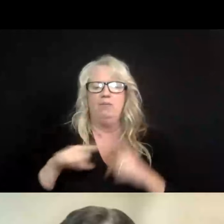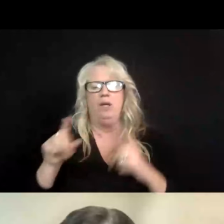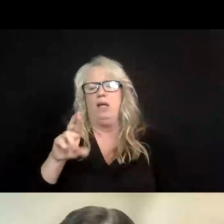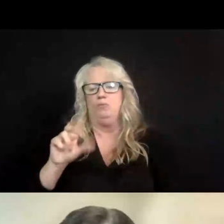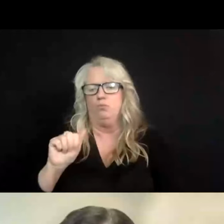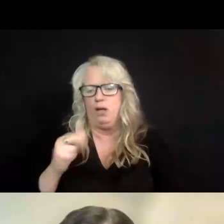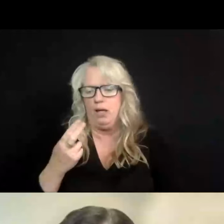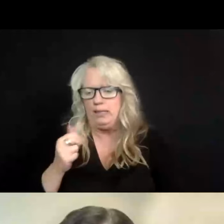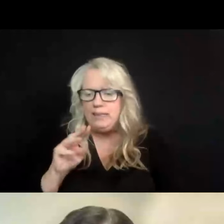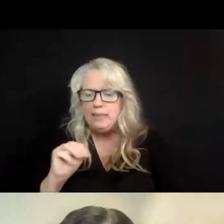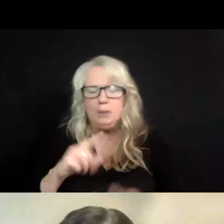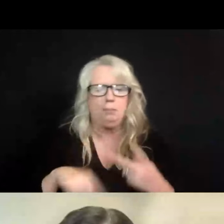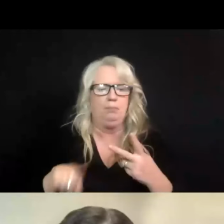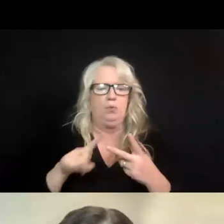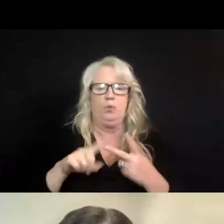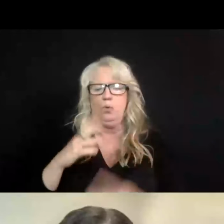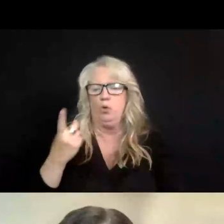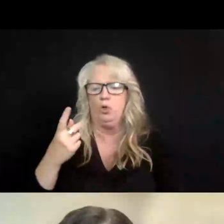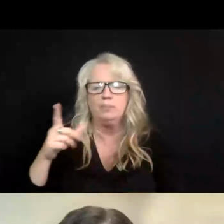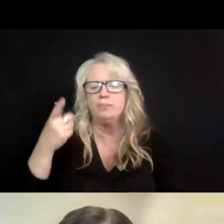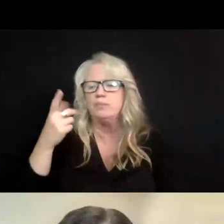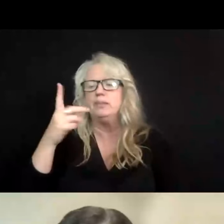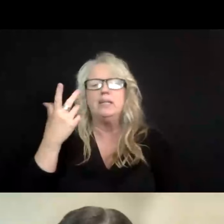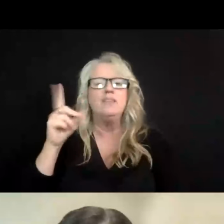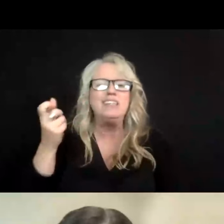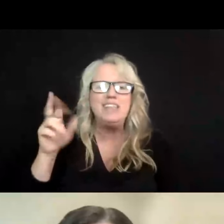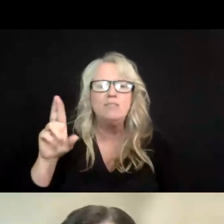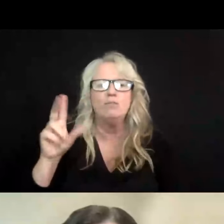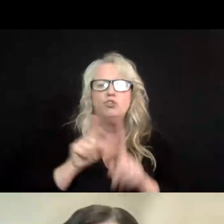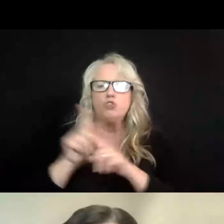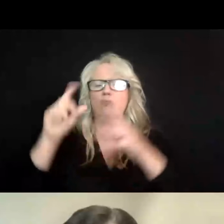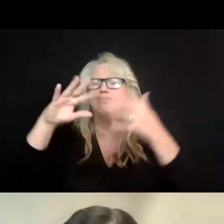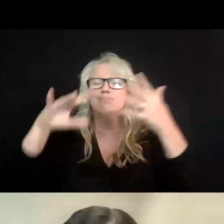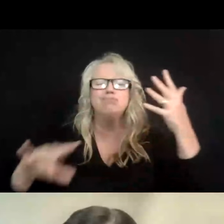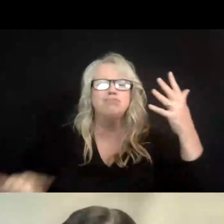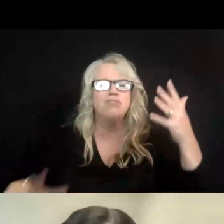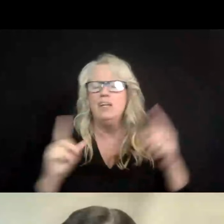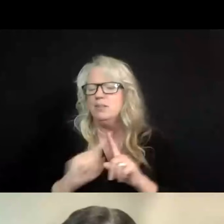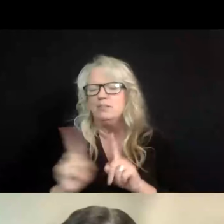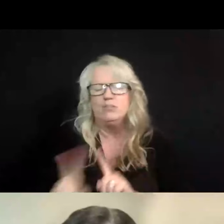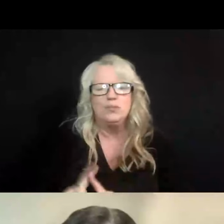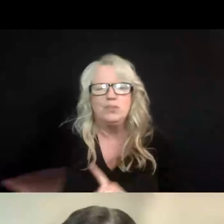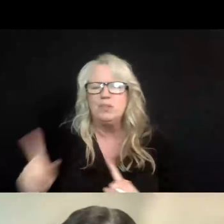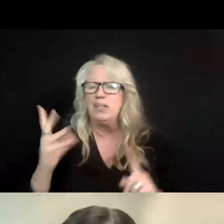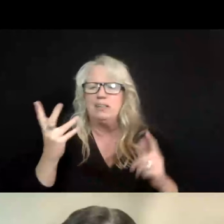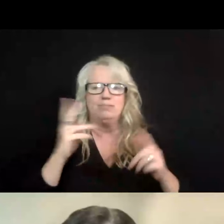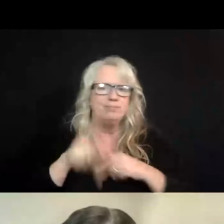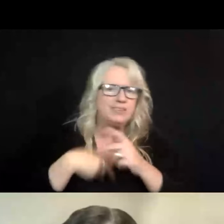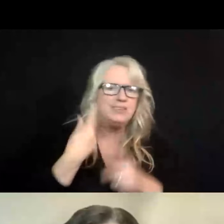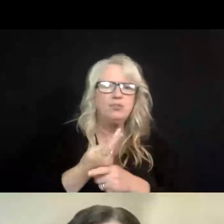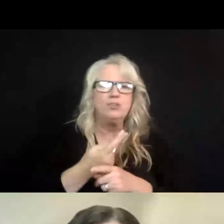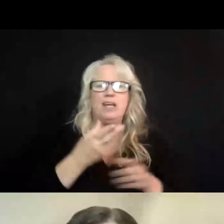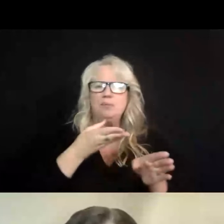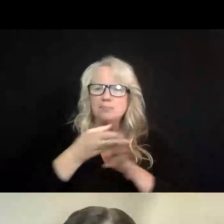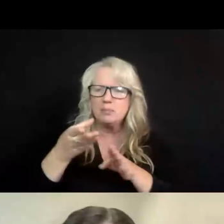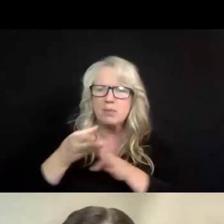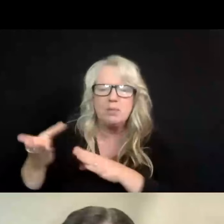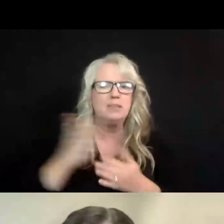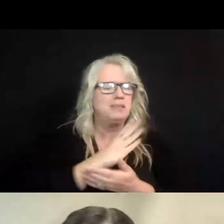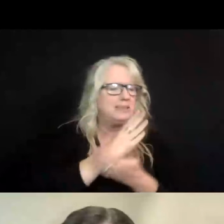whether it be the Cahoots or the Denver Star, et cetera, where it's built up of different types of disciplines. I mean, some of them